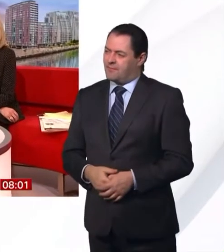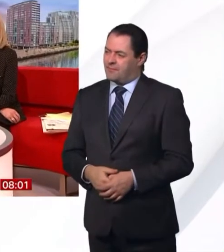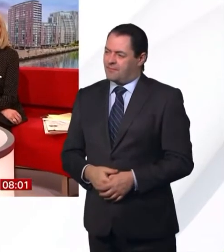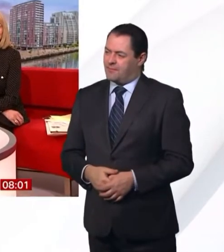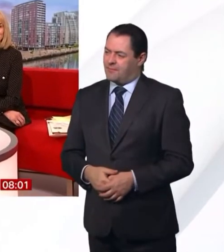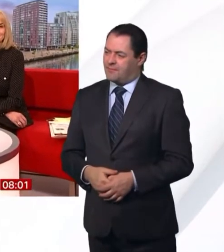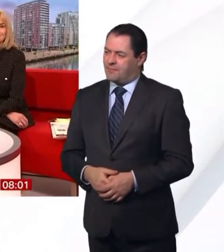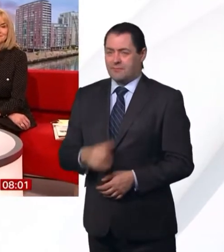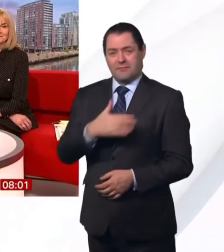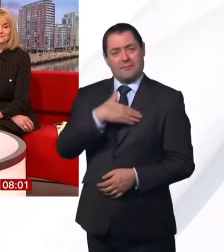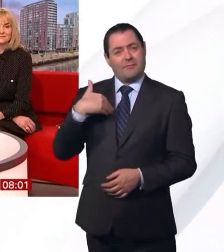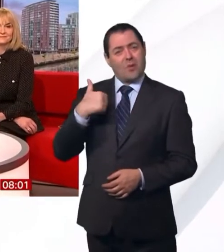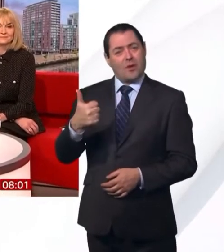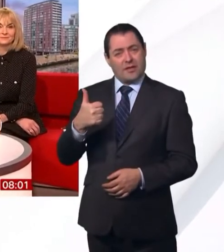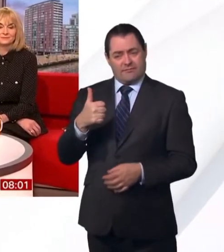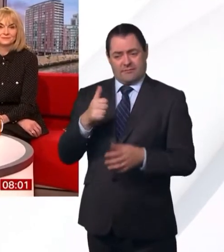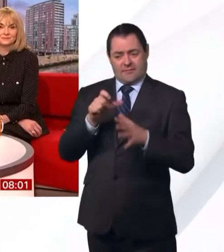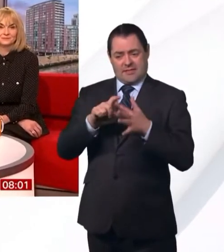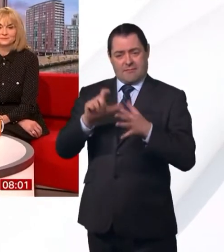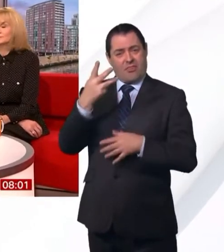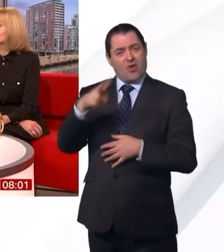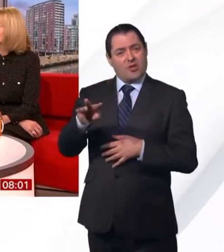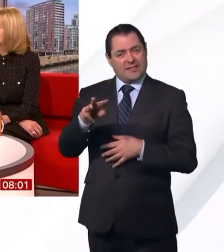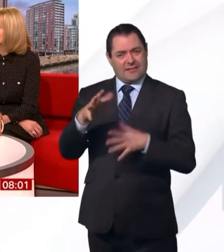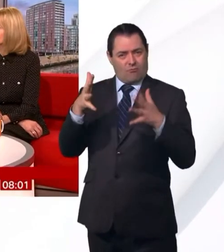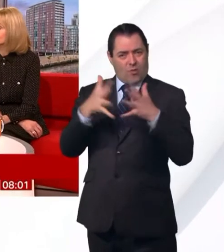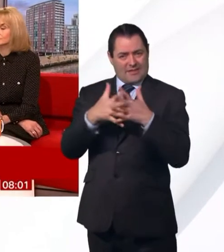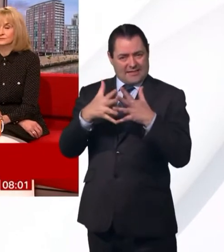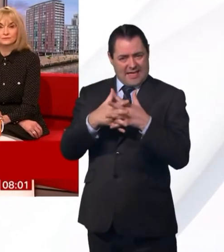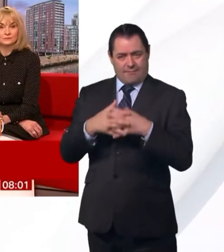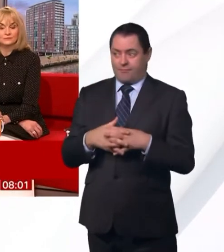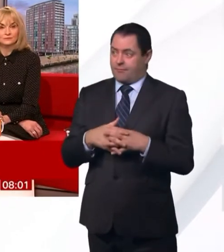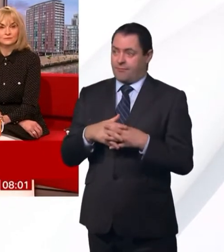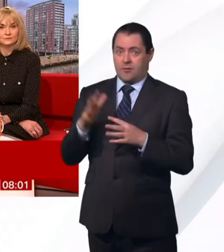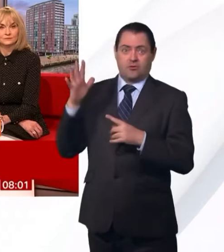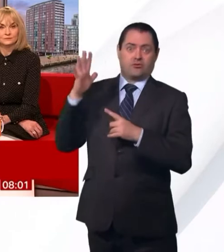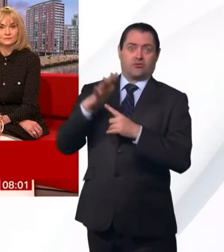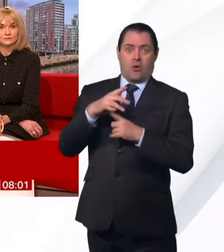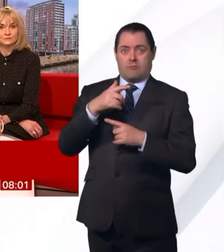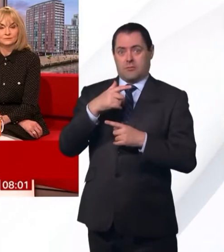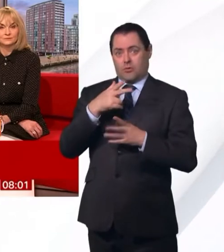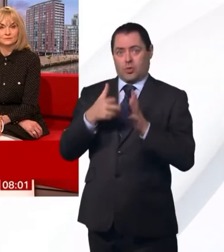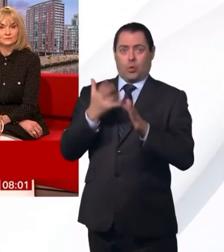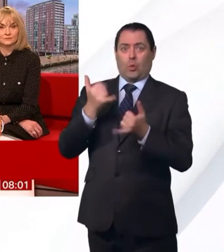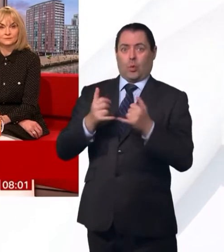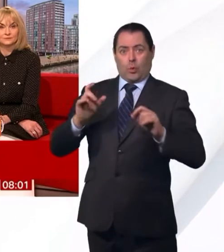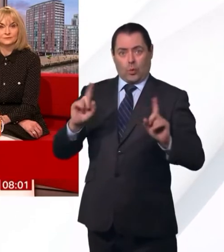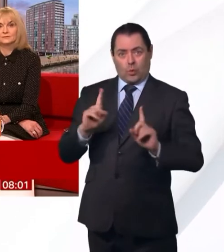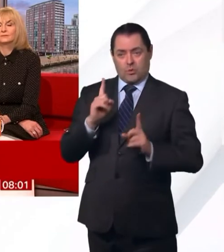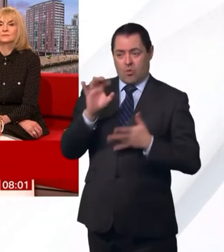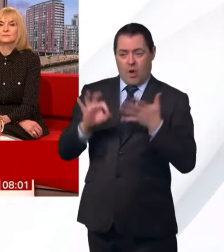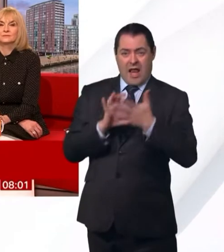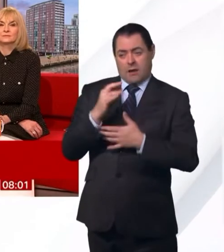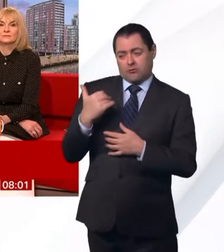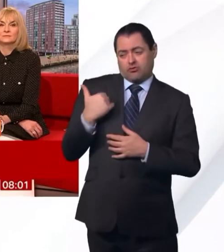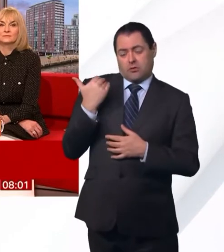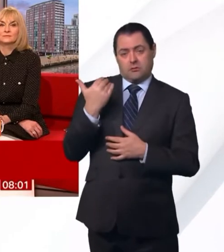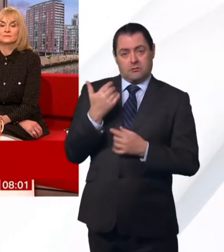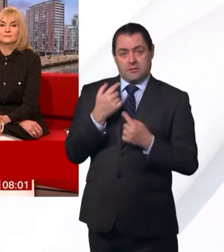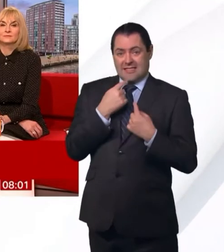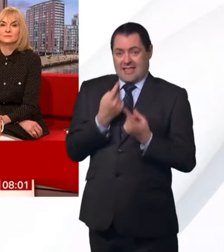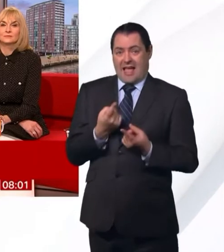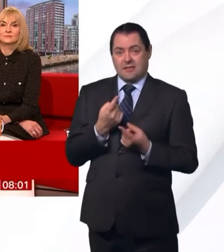Well, good morning. It's Wednesday, the 30th of December. Our top story this morning. An hour ago, it was confirmed that the Oxford-Astra Zeneca